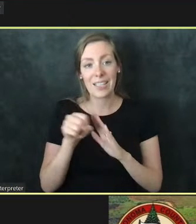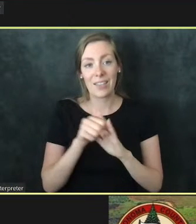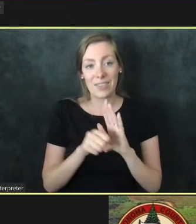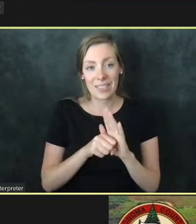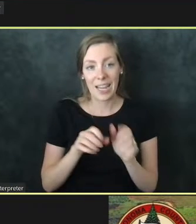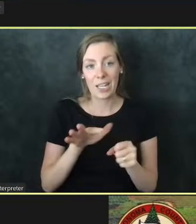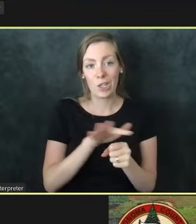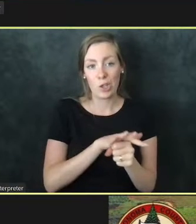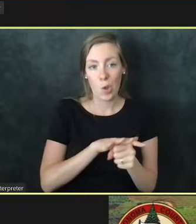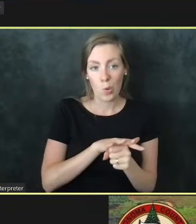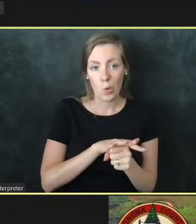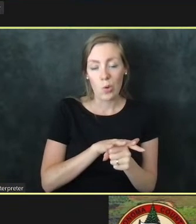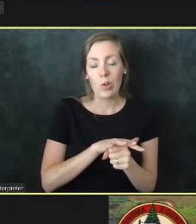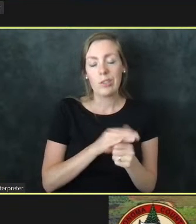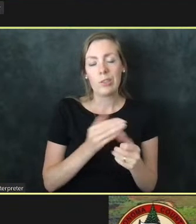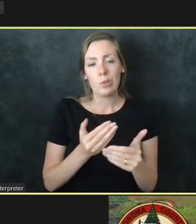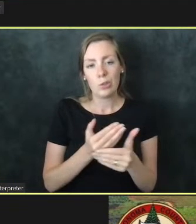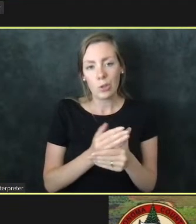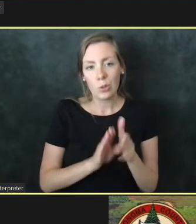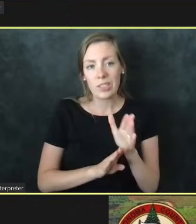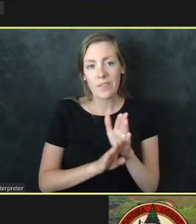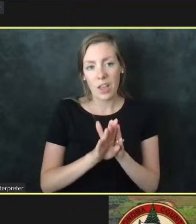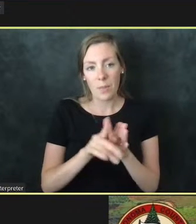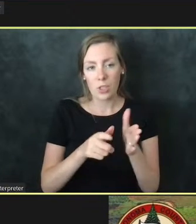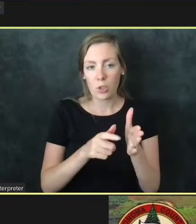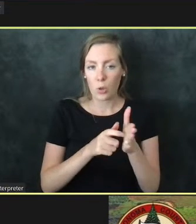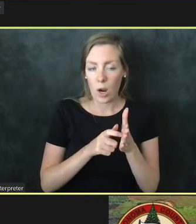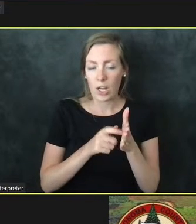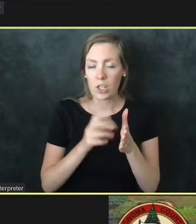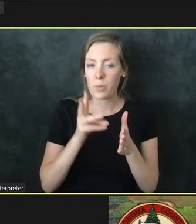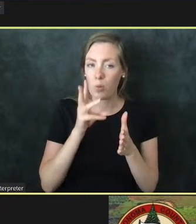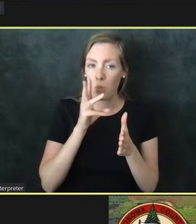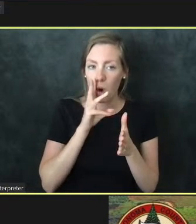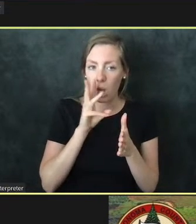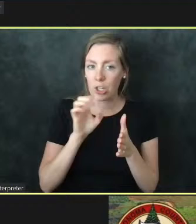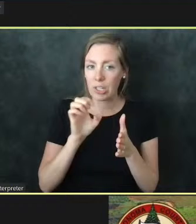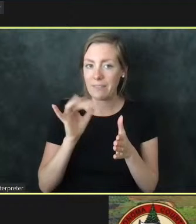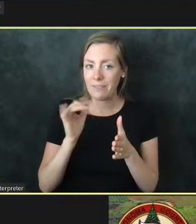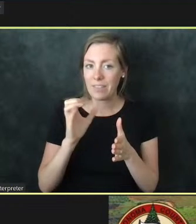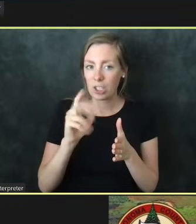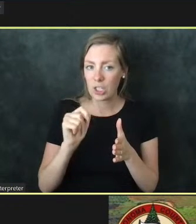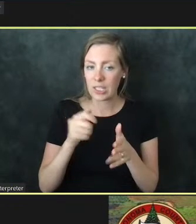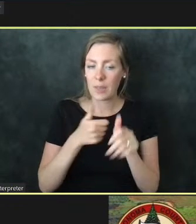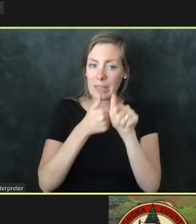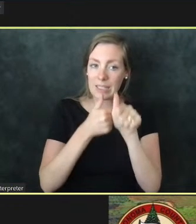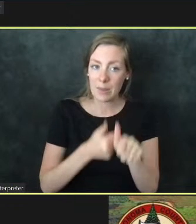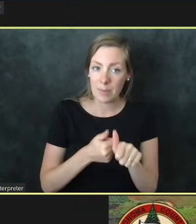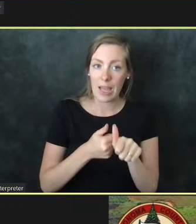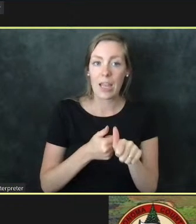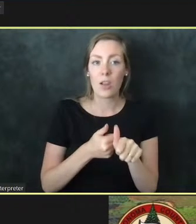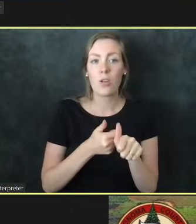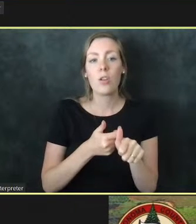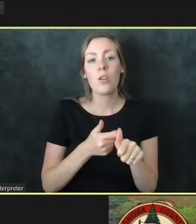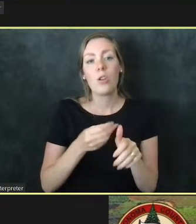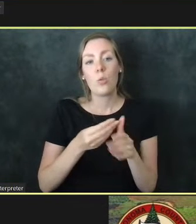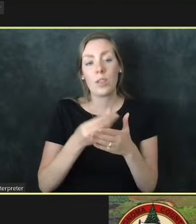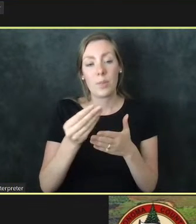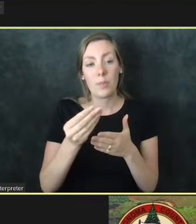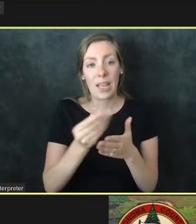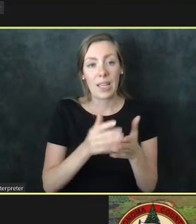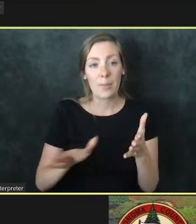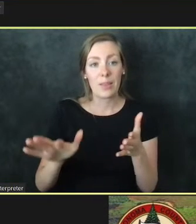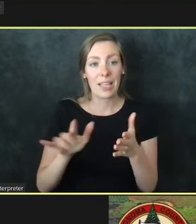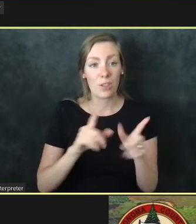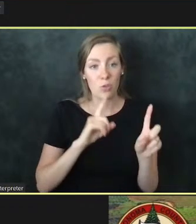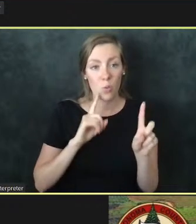regulations, new developments are required to be extremely los water efficient and must locales comply with the water efficient landscape ordinance and the Cal Green con los